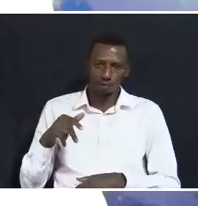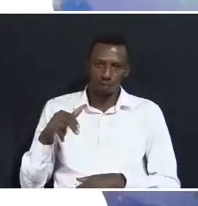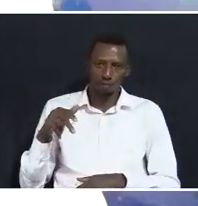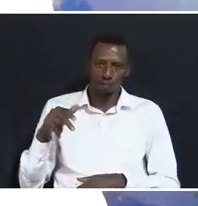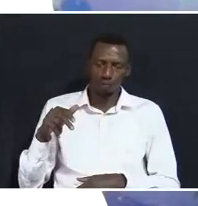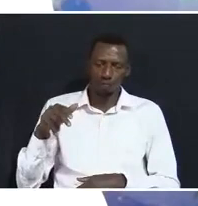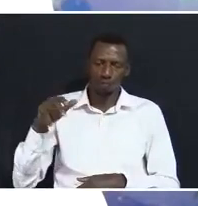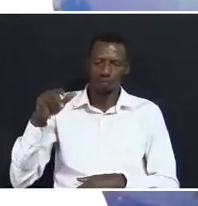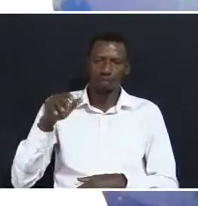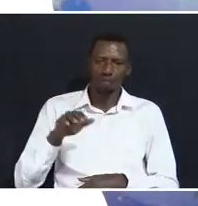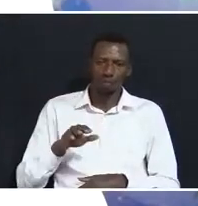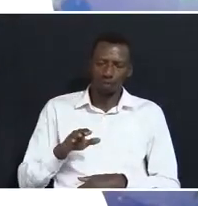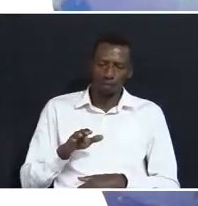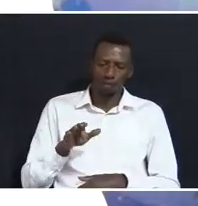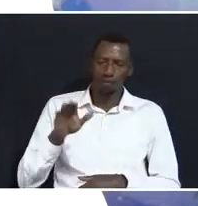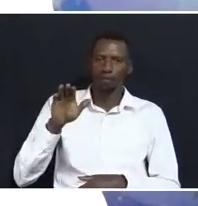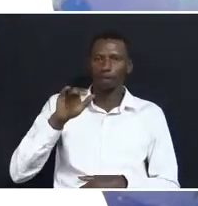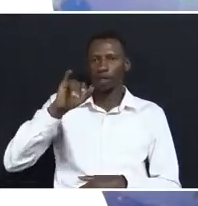Jerusalem.